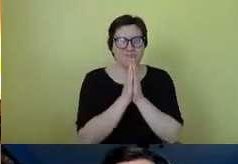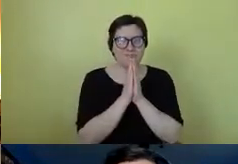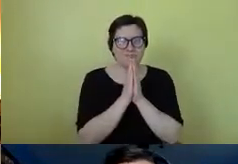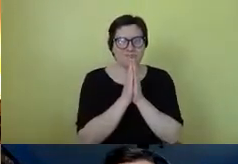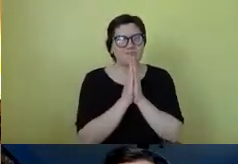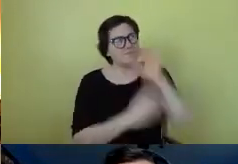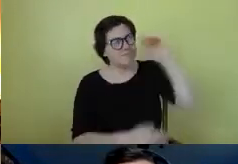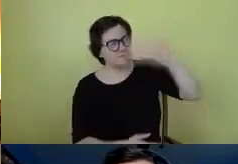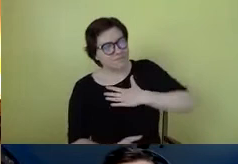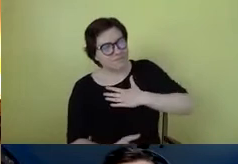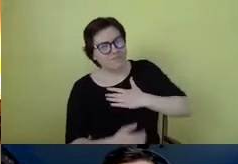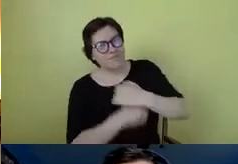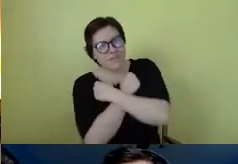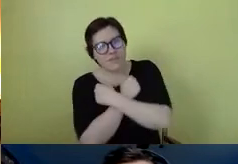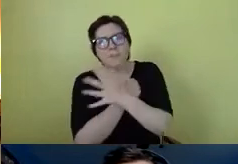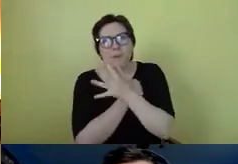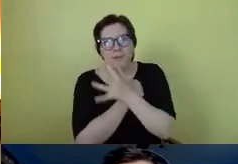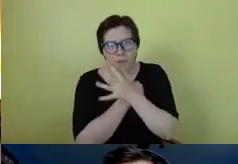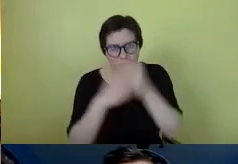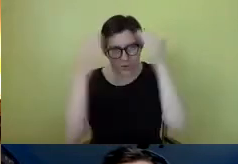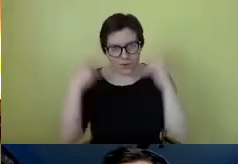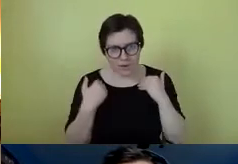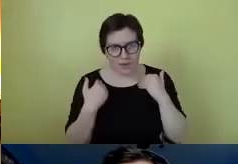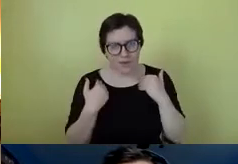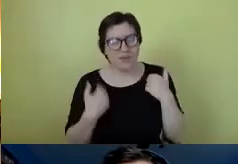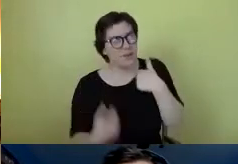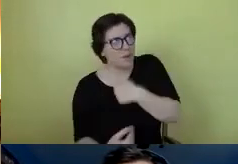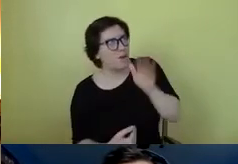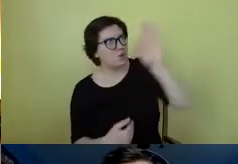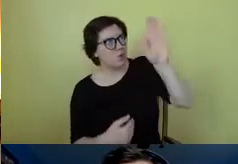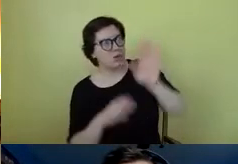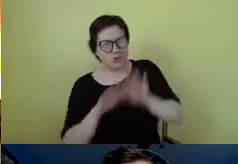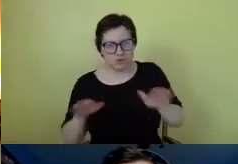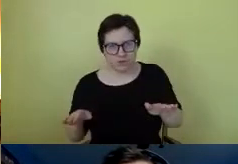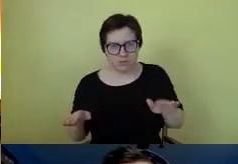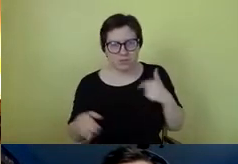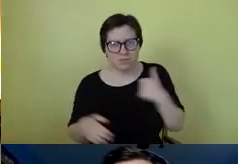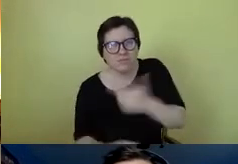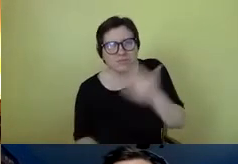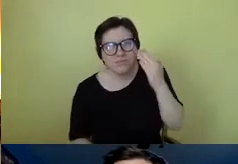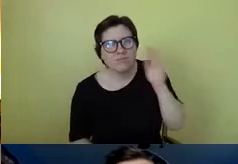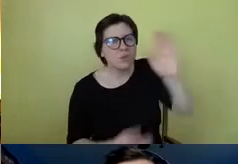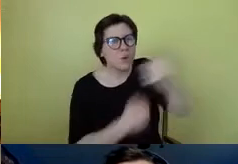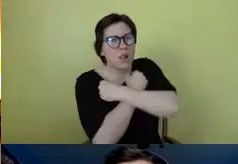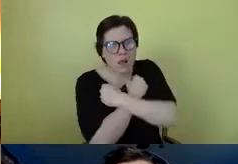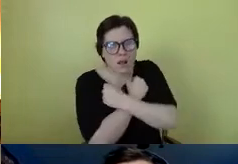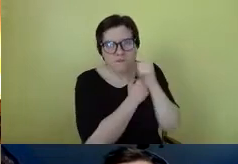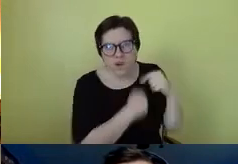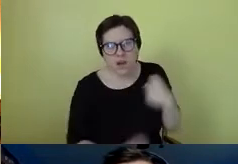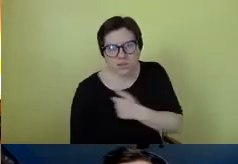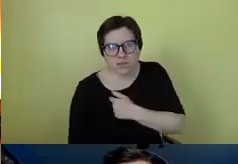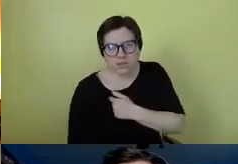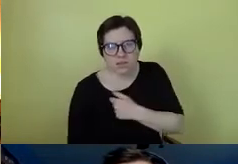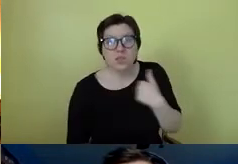Gracious and loving Mother, we are your children. We know of your love for us, and we